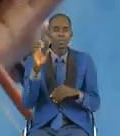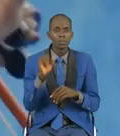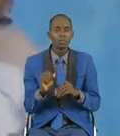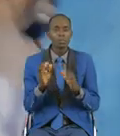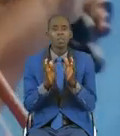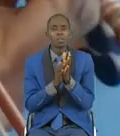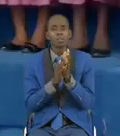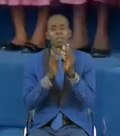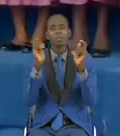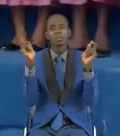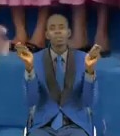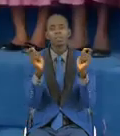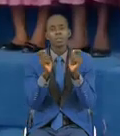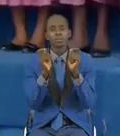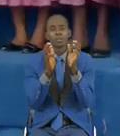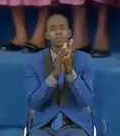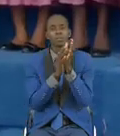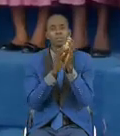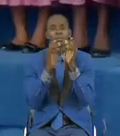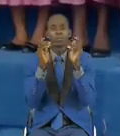Hallelujah! Hallelujah!